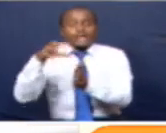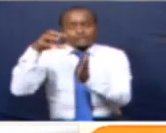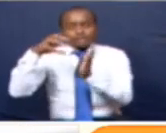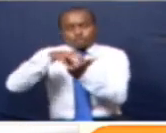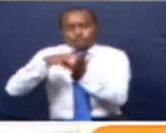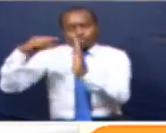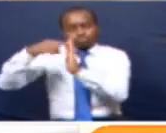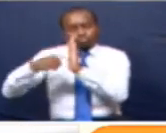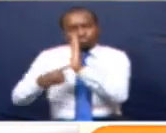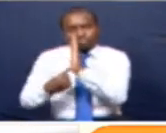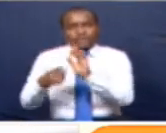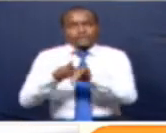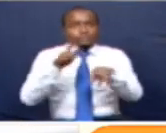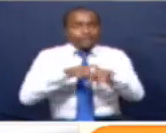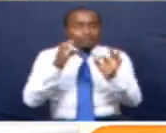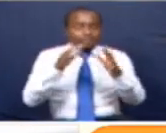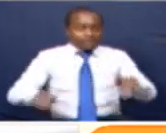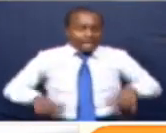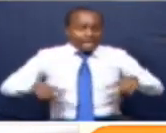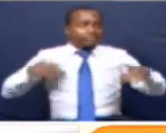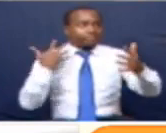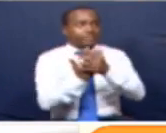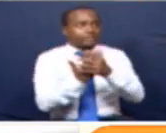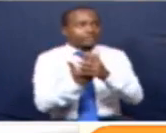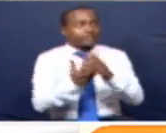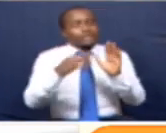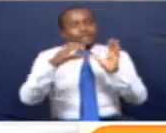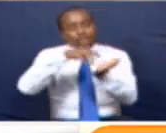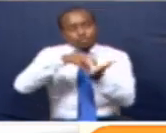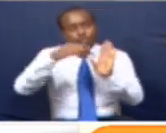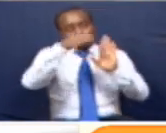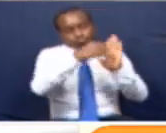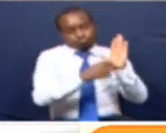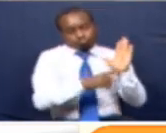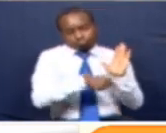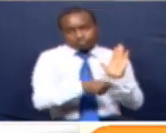At the same time, if it is a life sentence, this is the circumstance under which this is given.